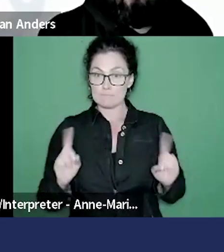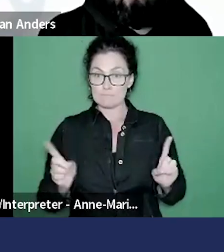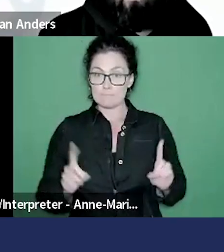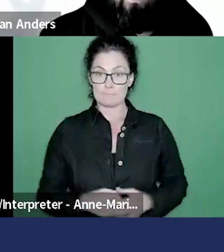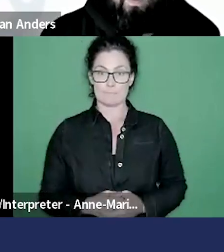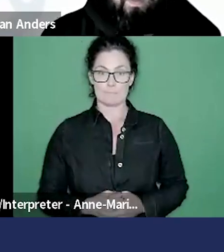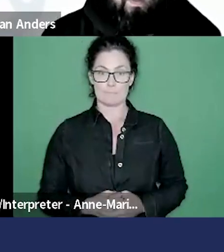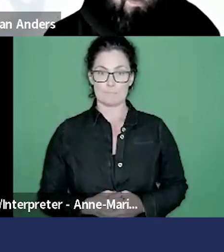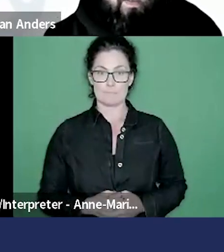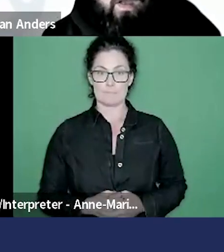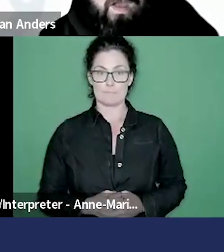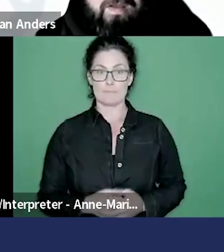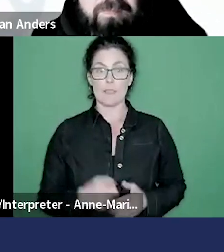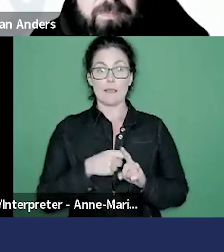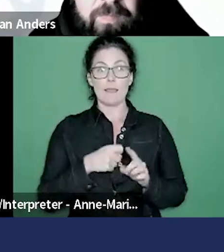Kieran?